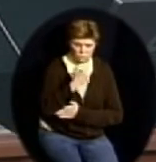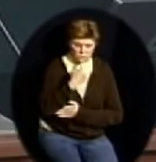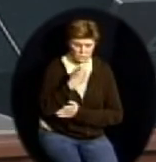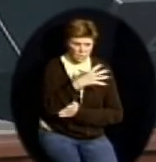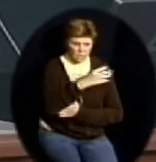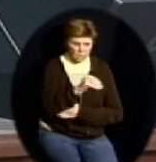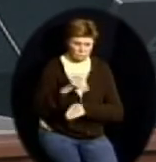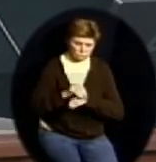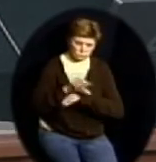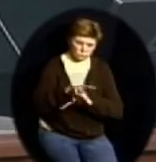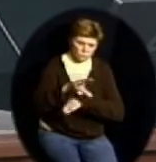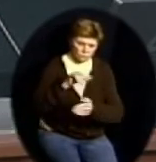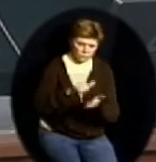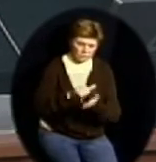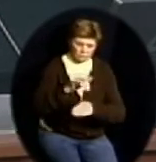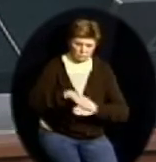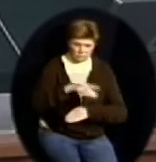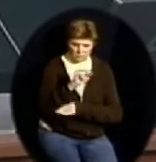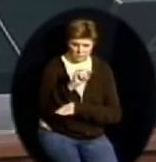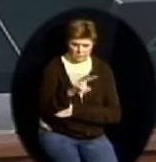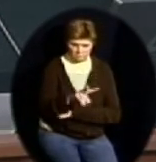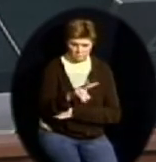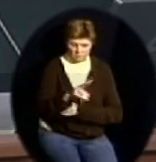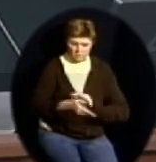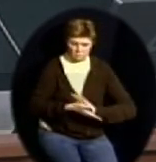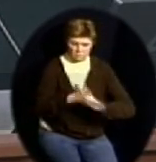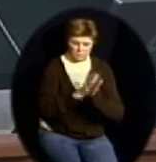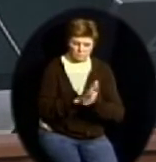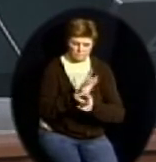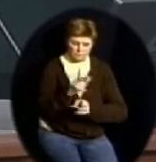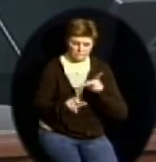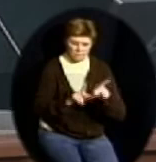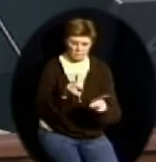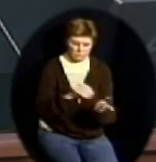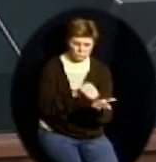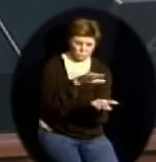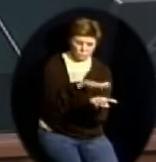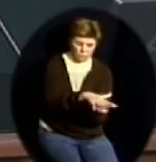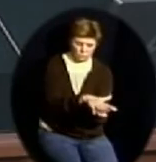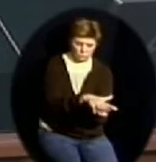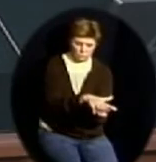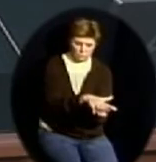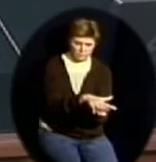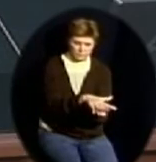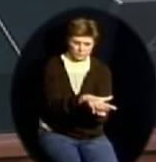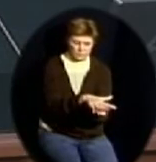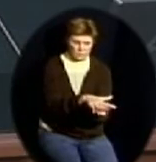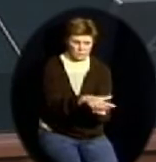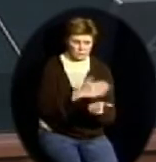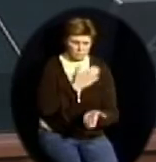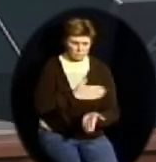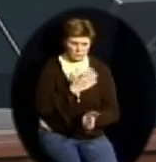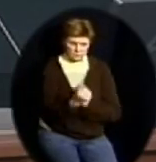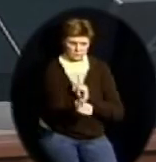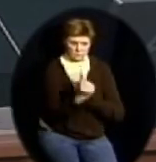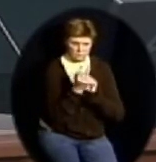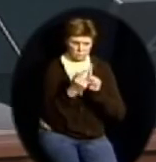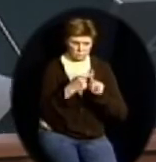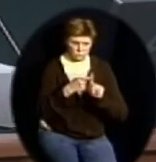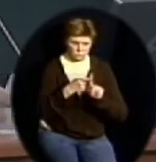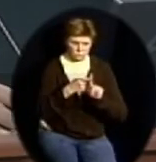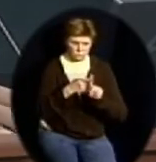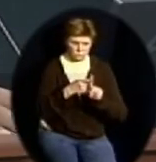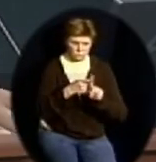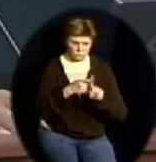tape recorded as a matter of public record. Individuals addressing the board should come to the podium at my right to the front of the room and state your